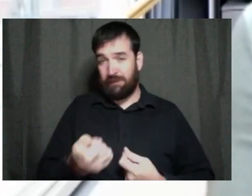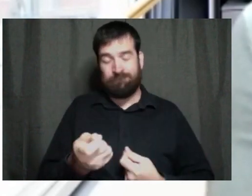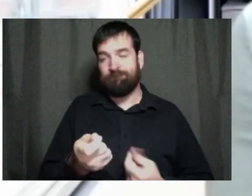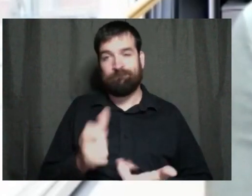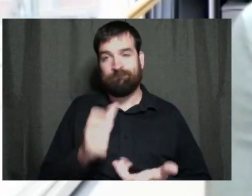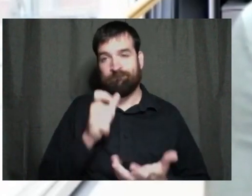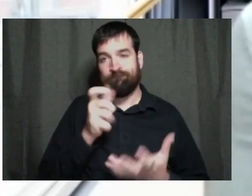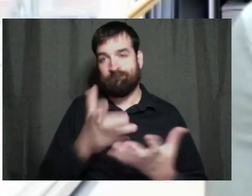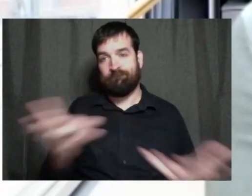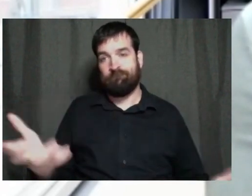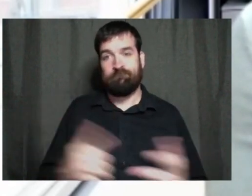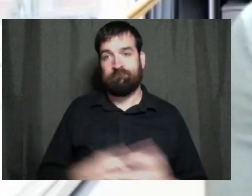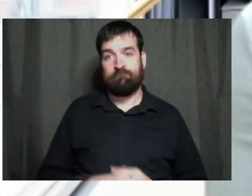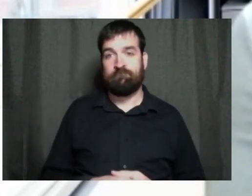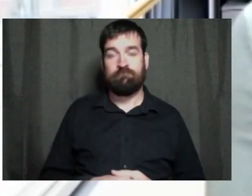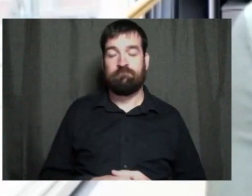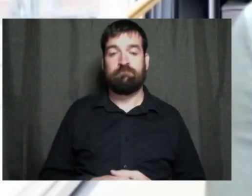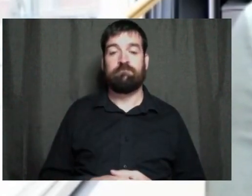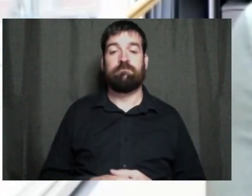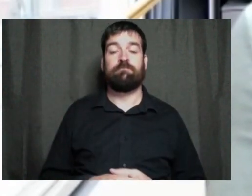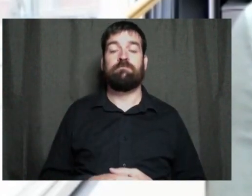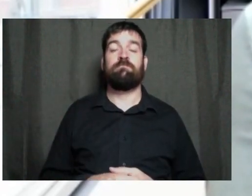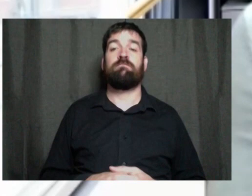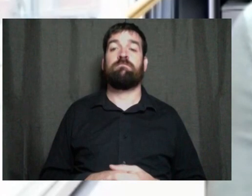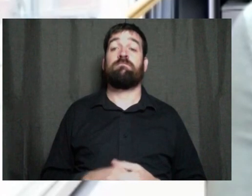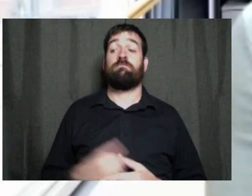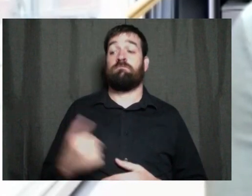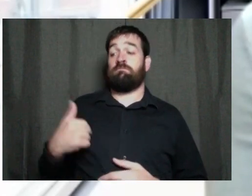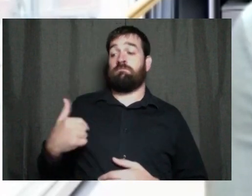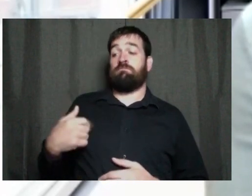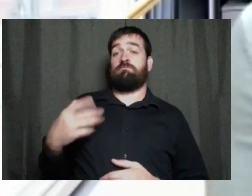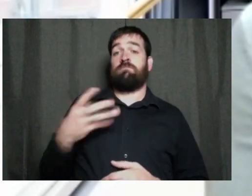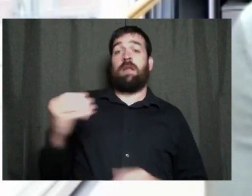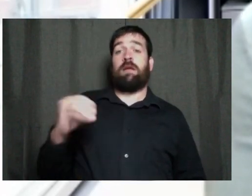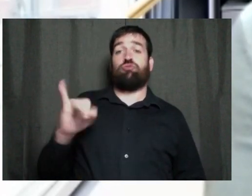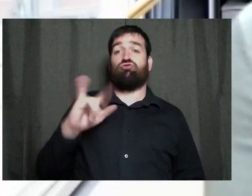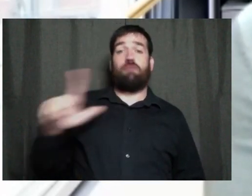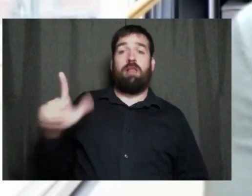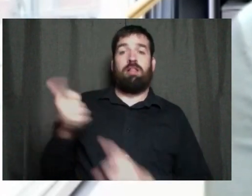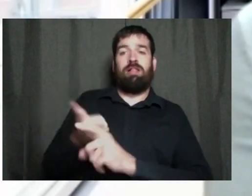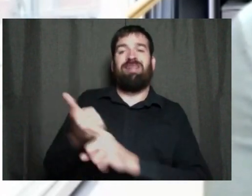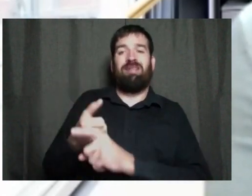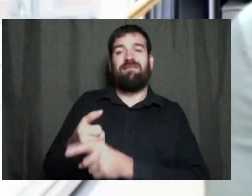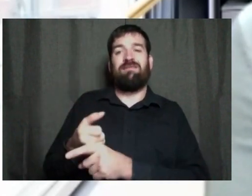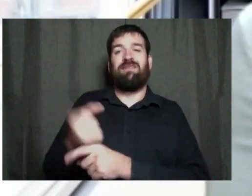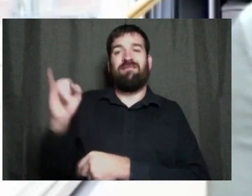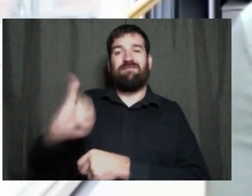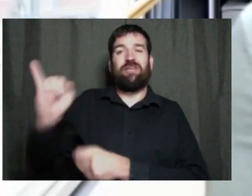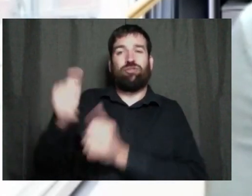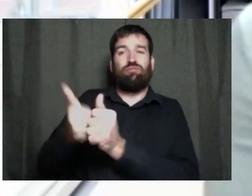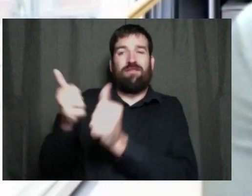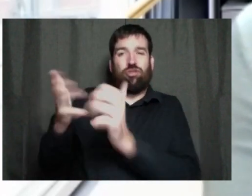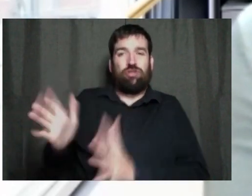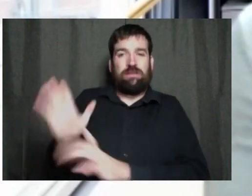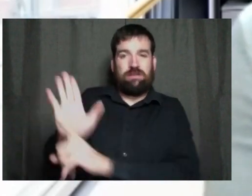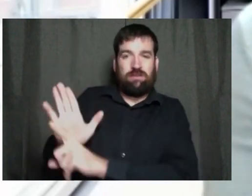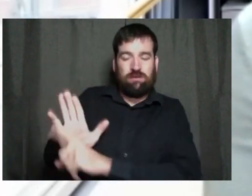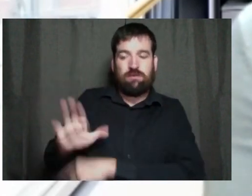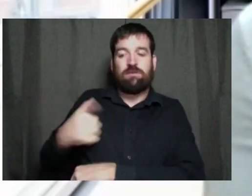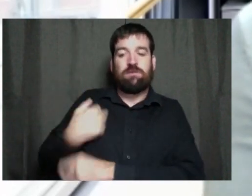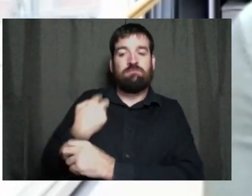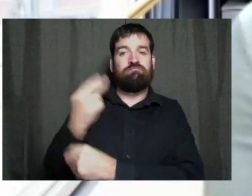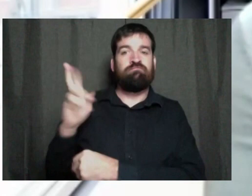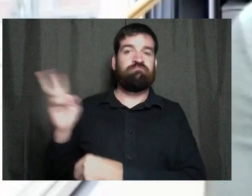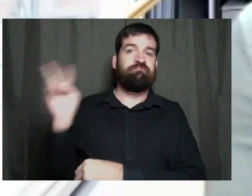point. We went, me and Jill, who is an infection preventionist from the team, we were out here and we went to dinner